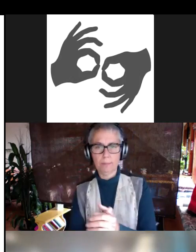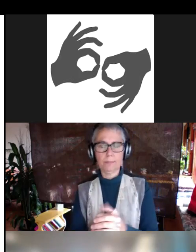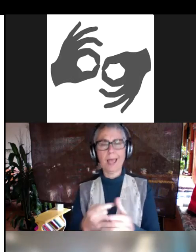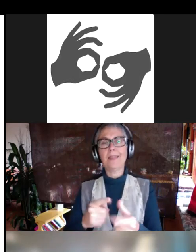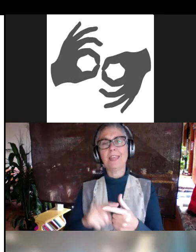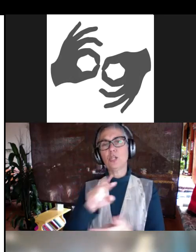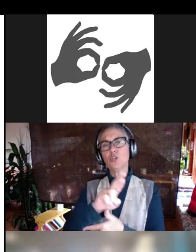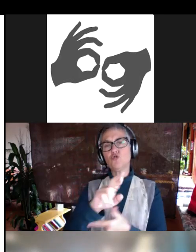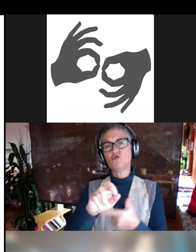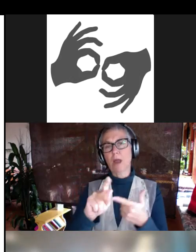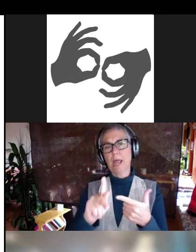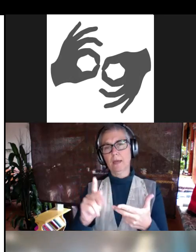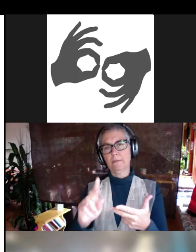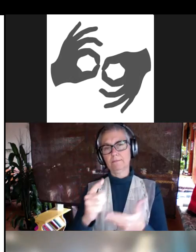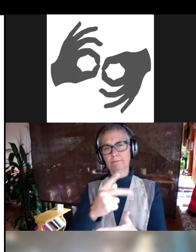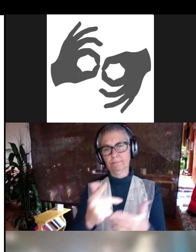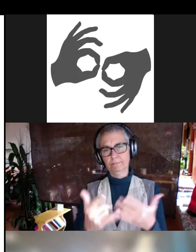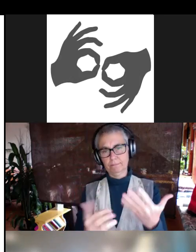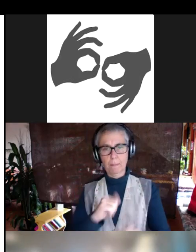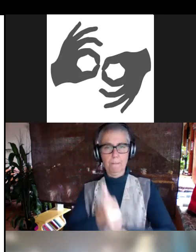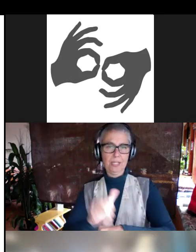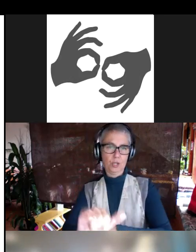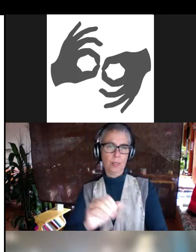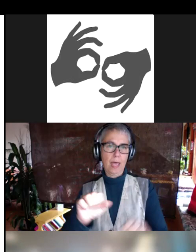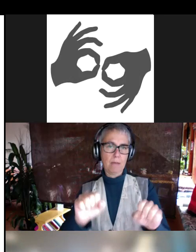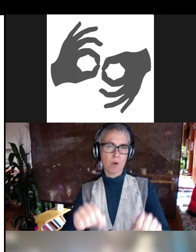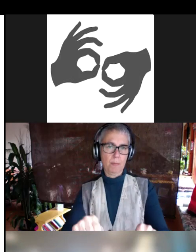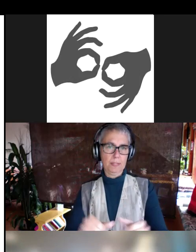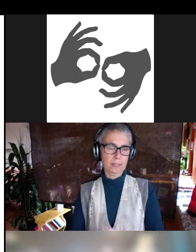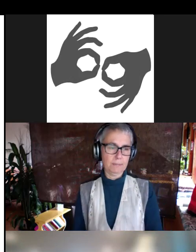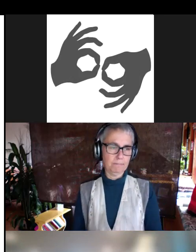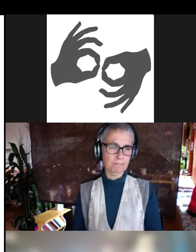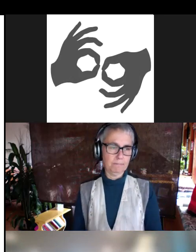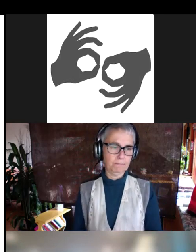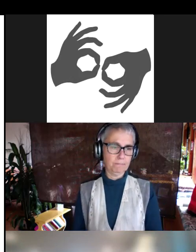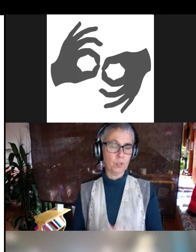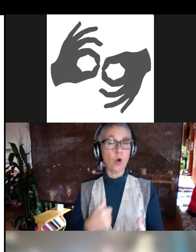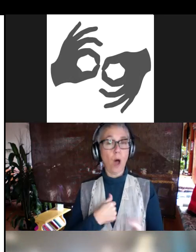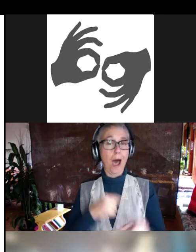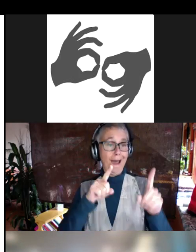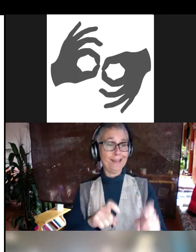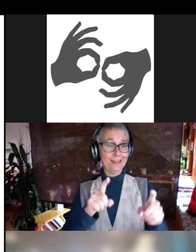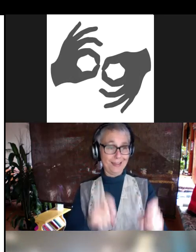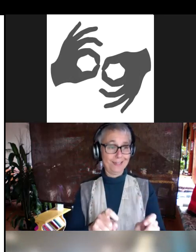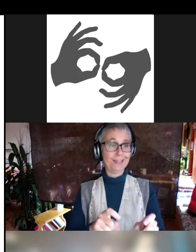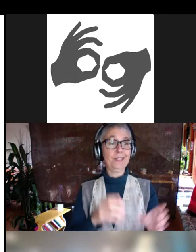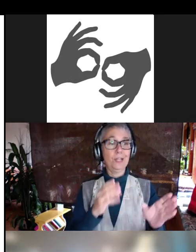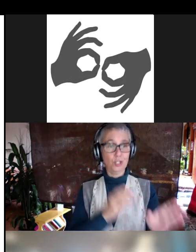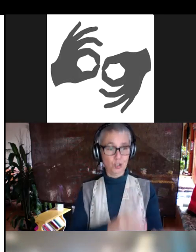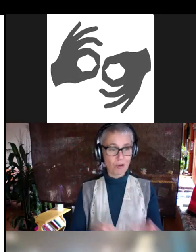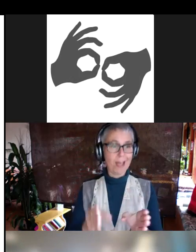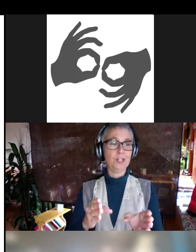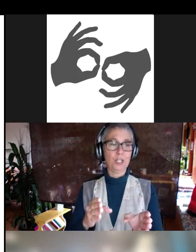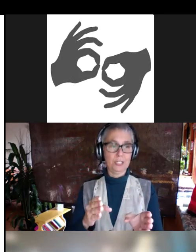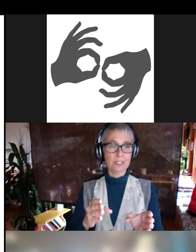based on that probability that's returned. And so for GB1, I went and I tested strategies. The local strategies tested